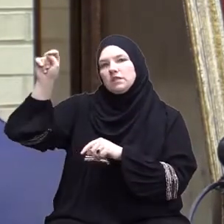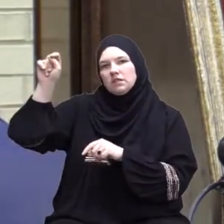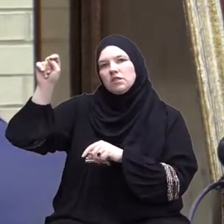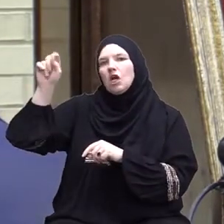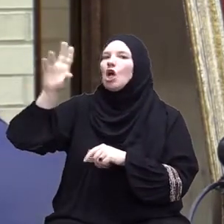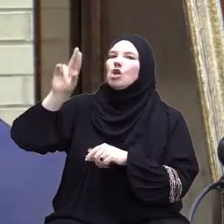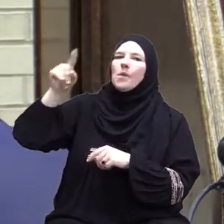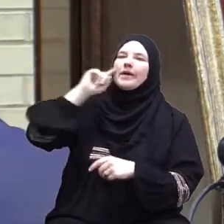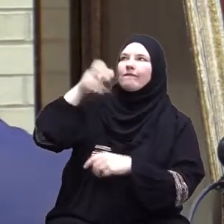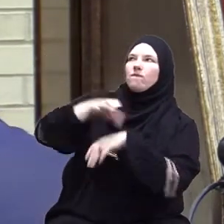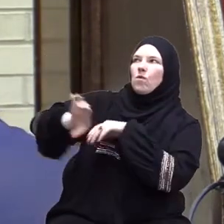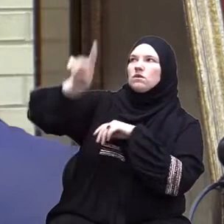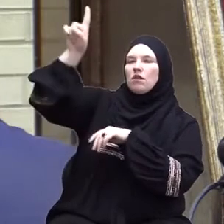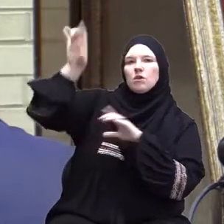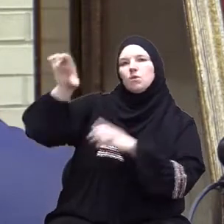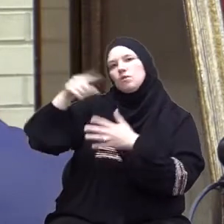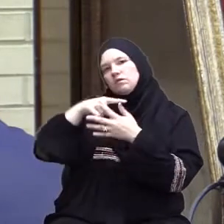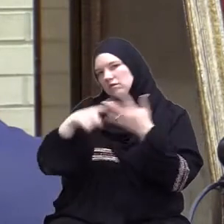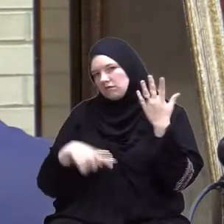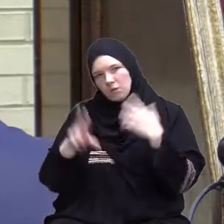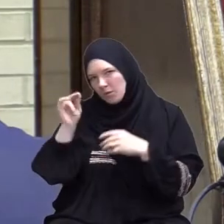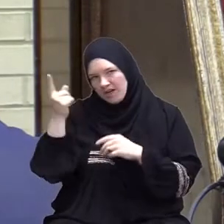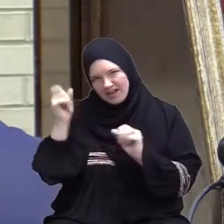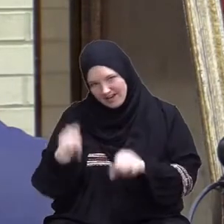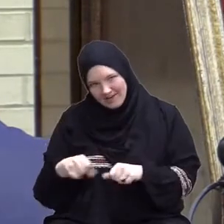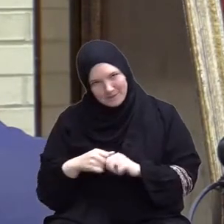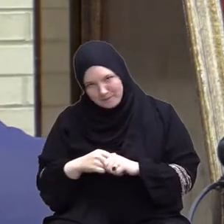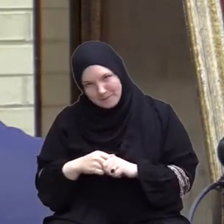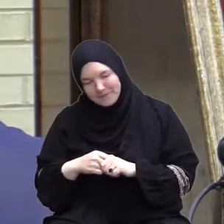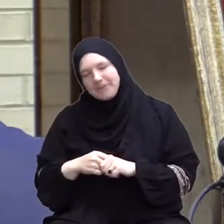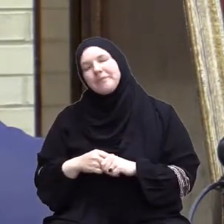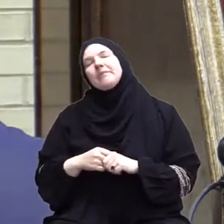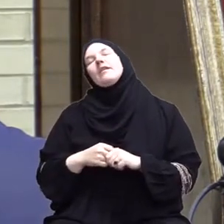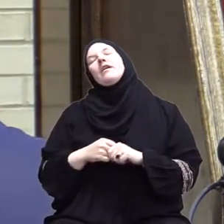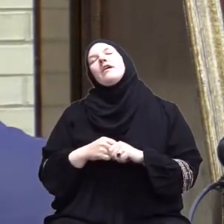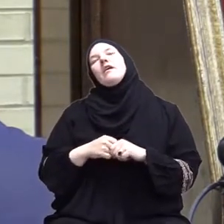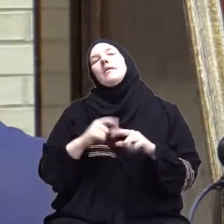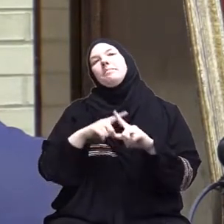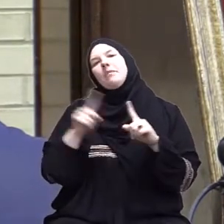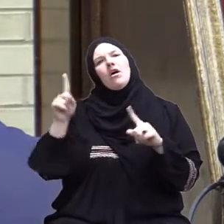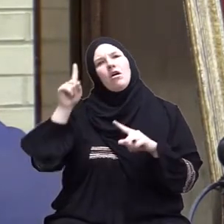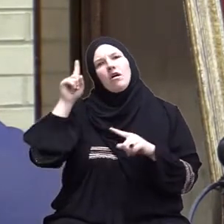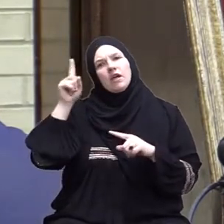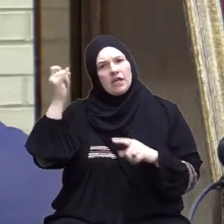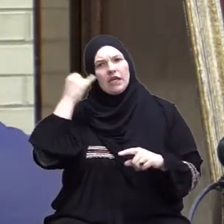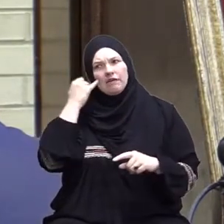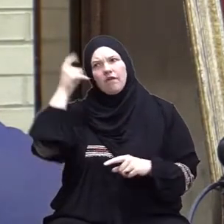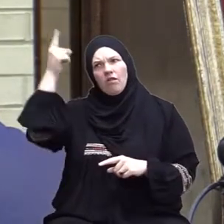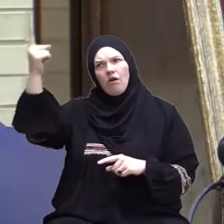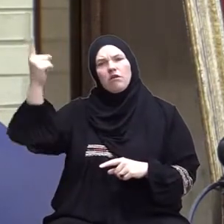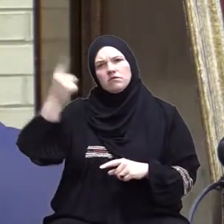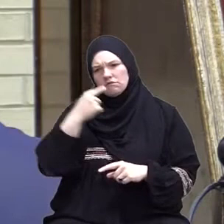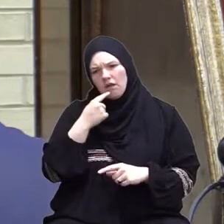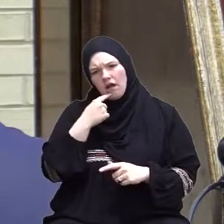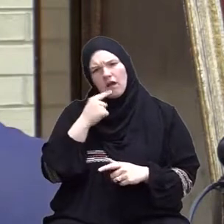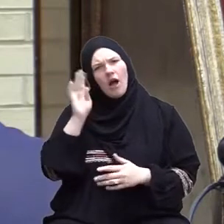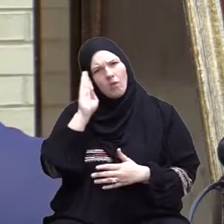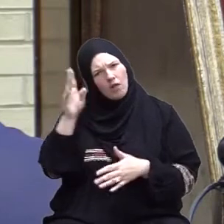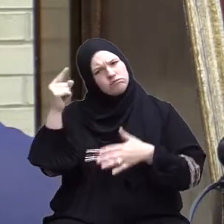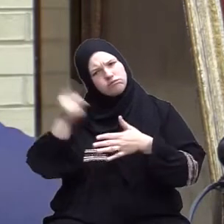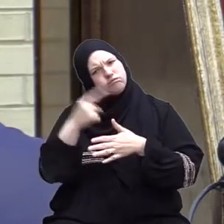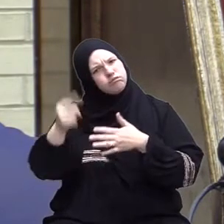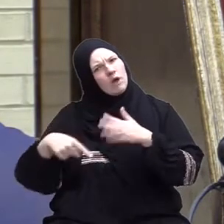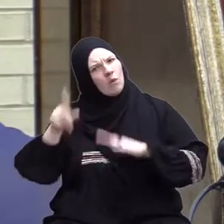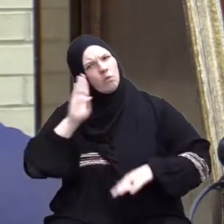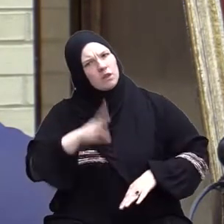could oblige Allah. But Allah will always fulfill whatever obligation